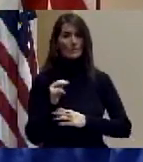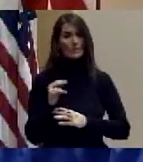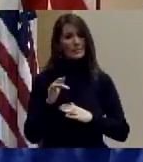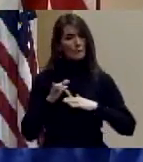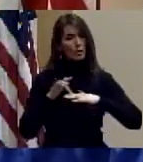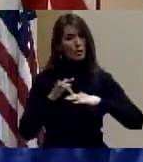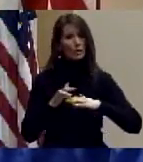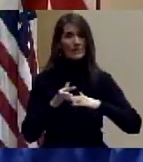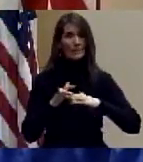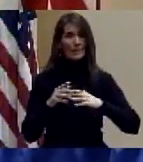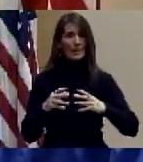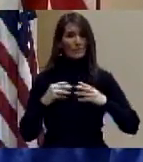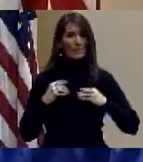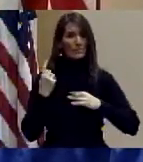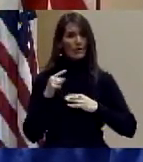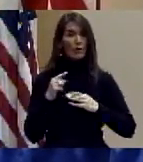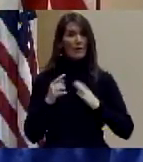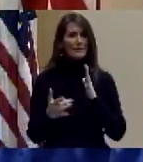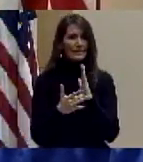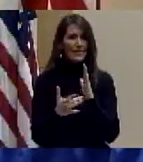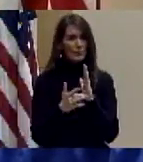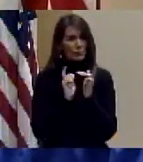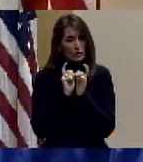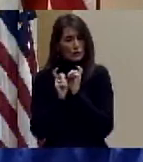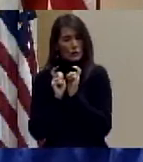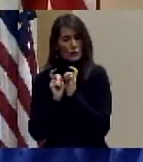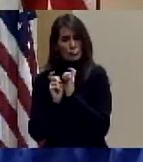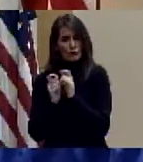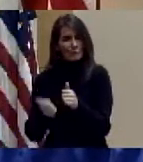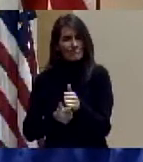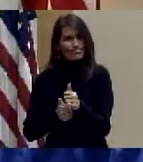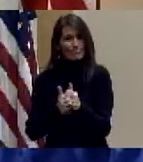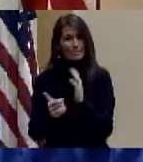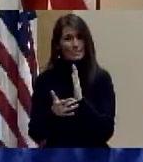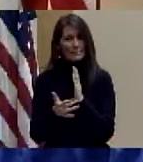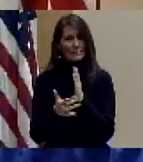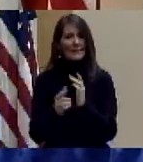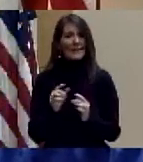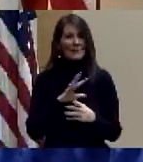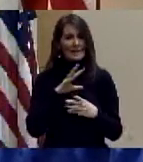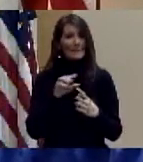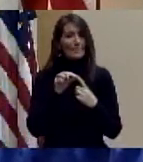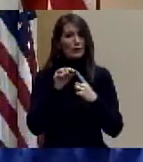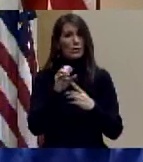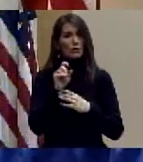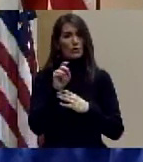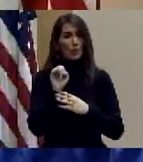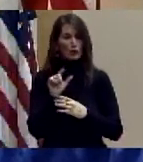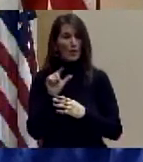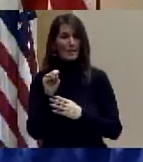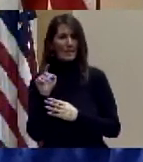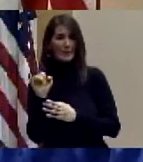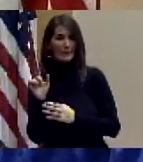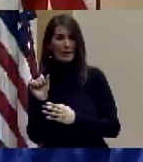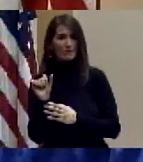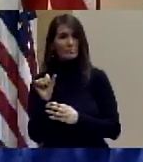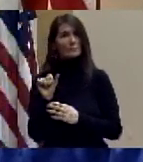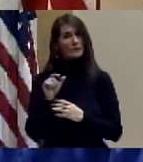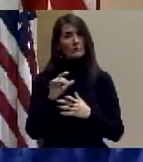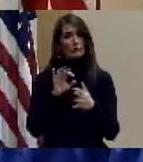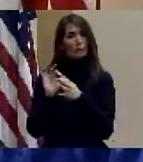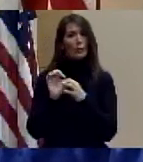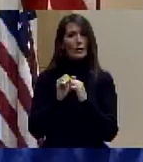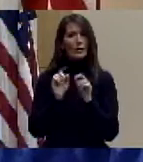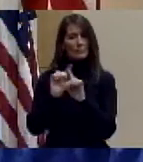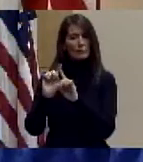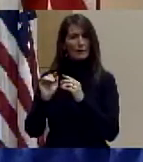adopter of technology and particularly social media among local municipalities.